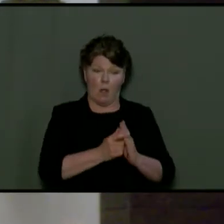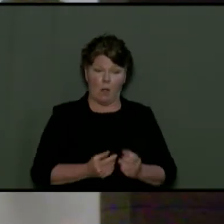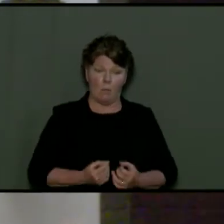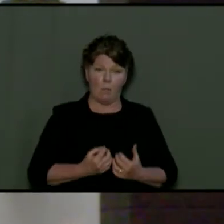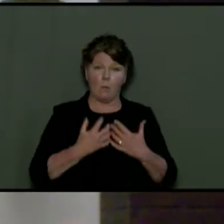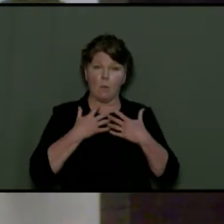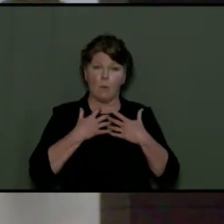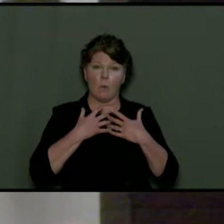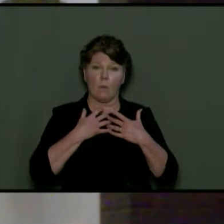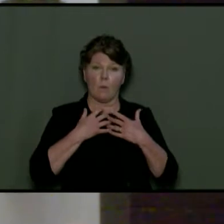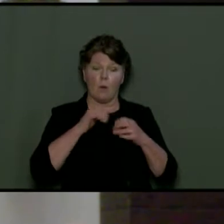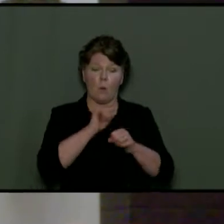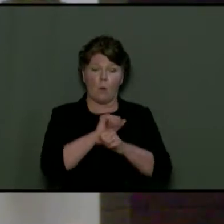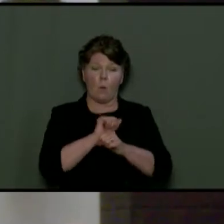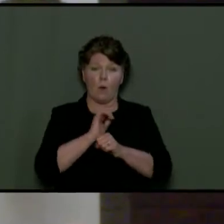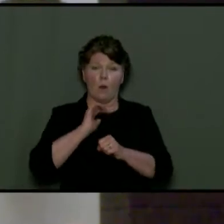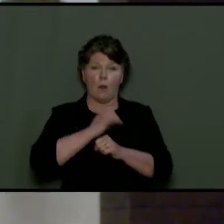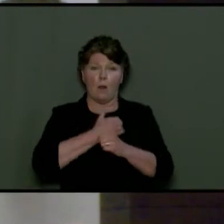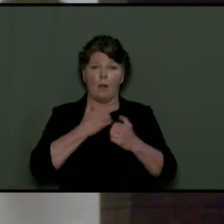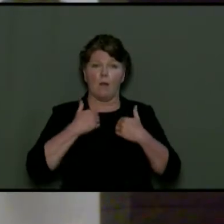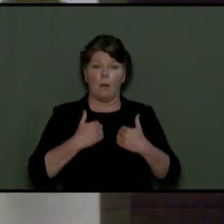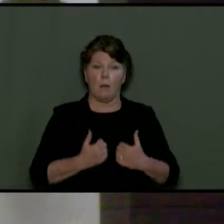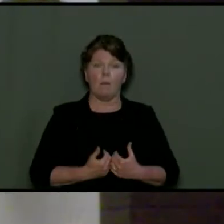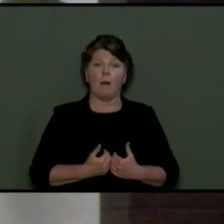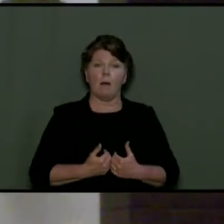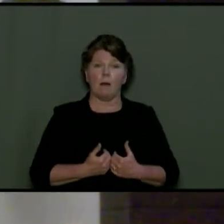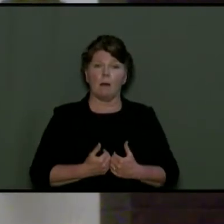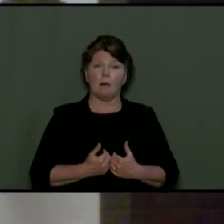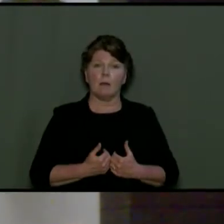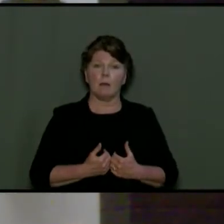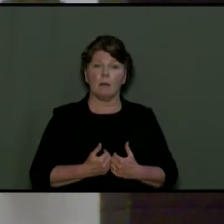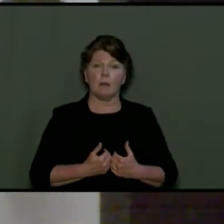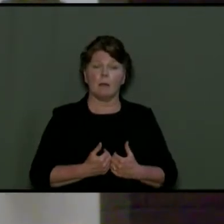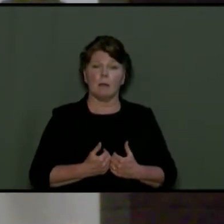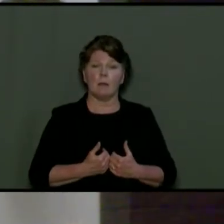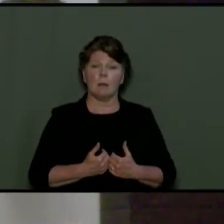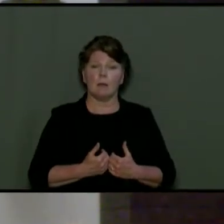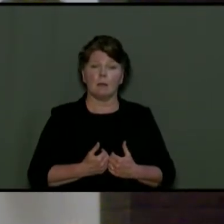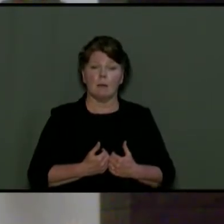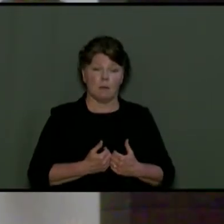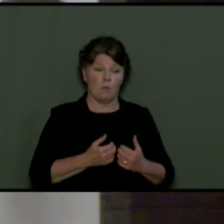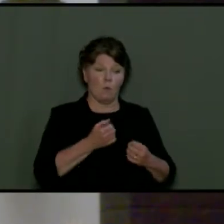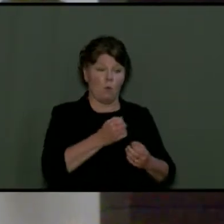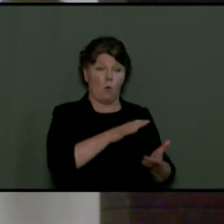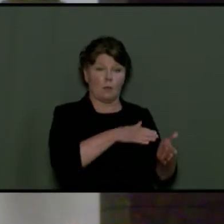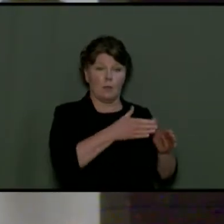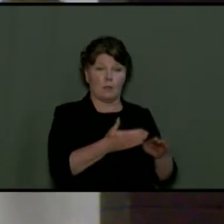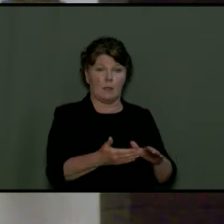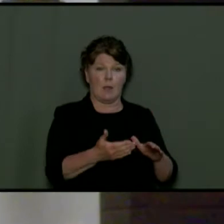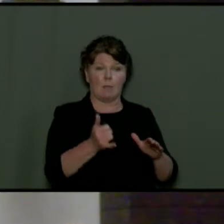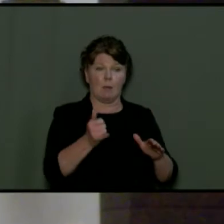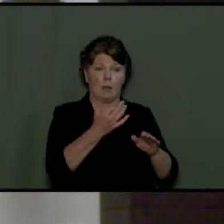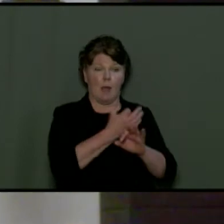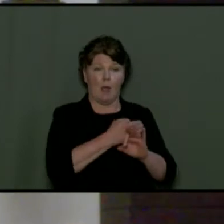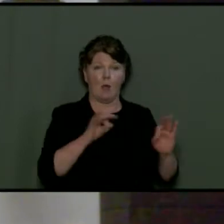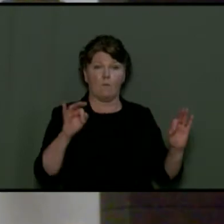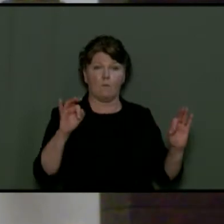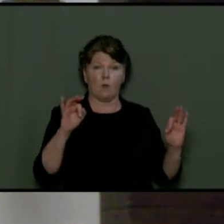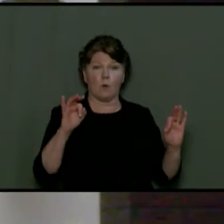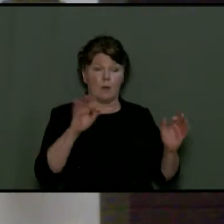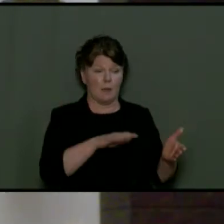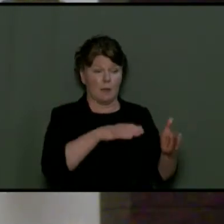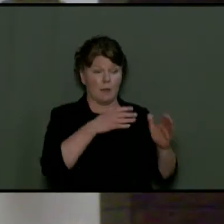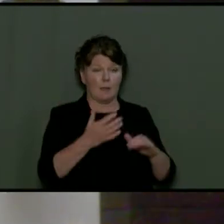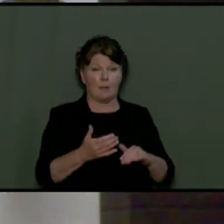our members to bear fruit for death. But now we are released from the law, having died to that